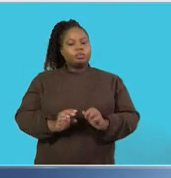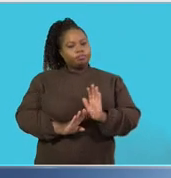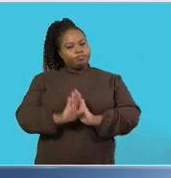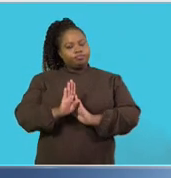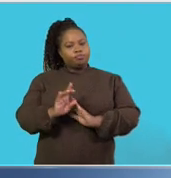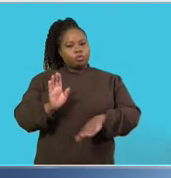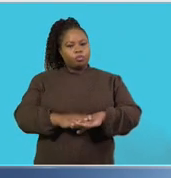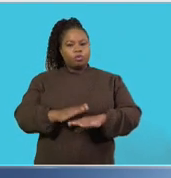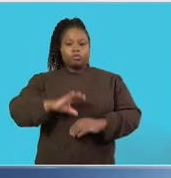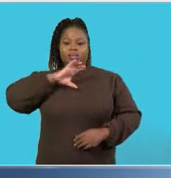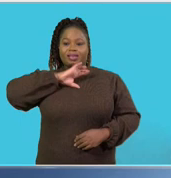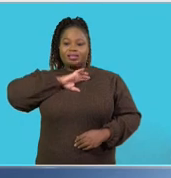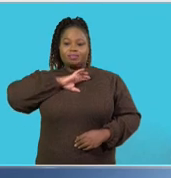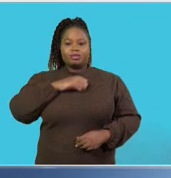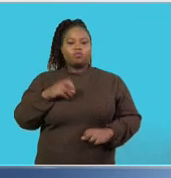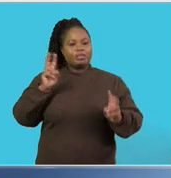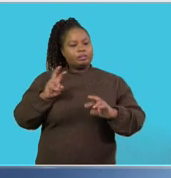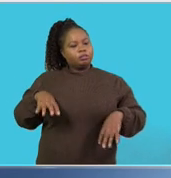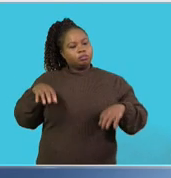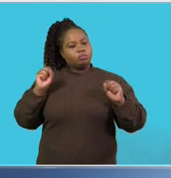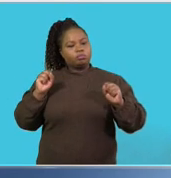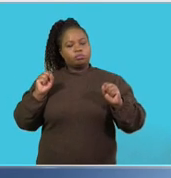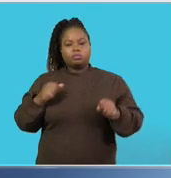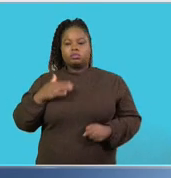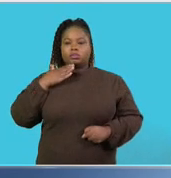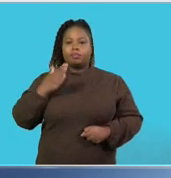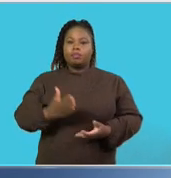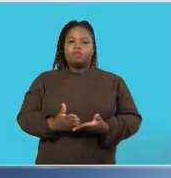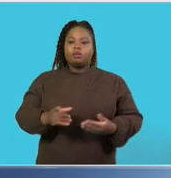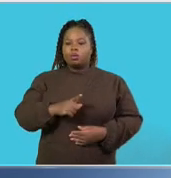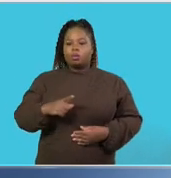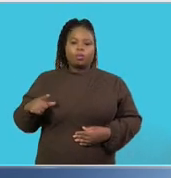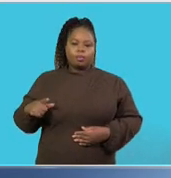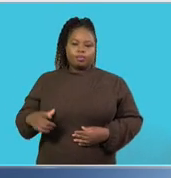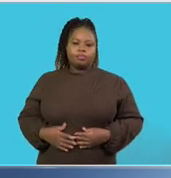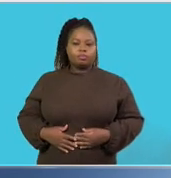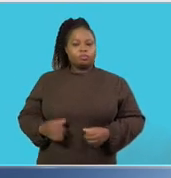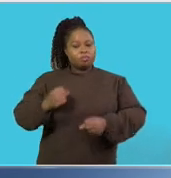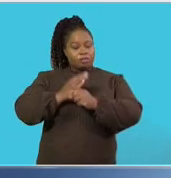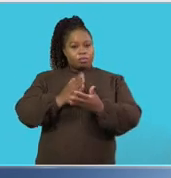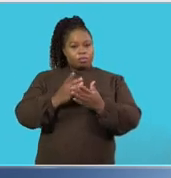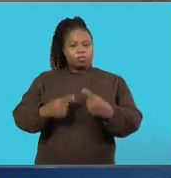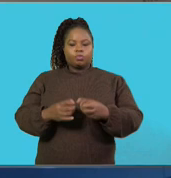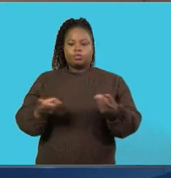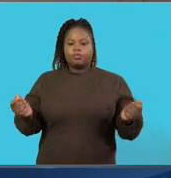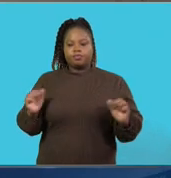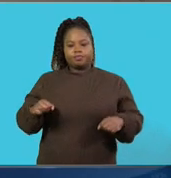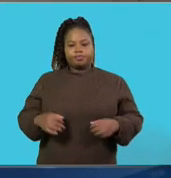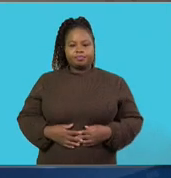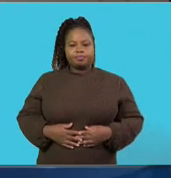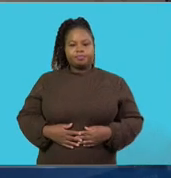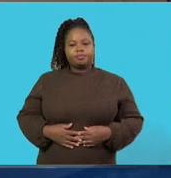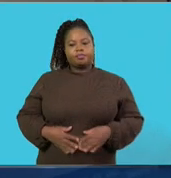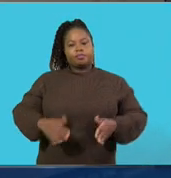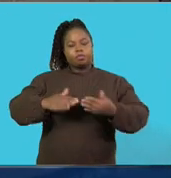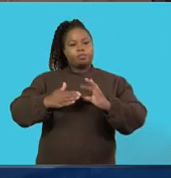those customers or outages that have taken longer than expected to ensure that we resolve them.